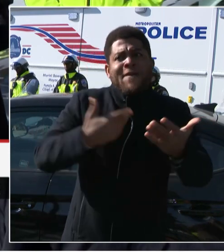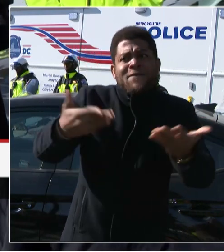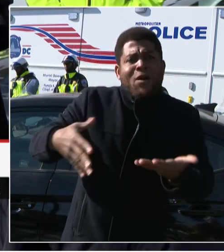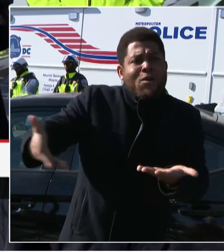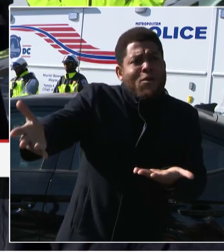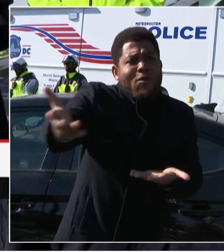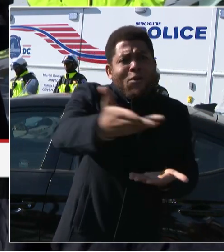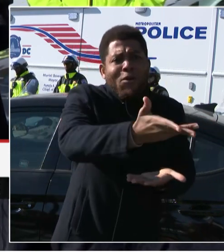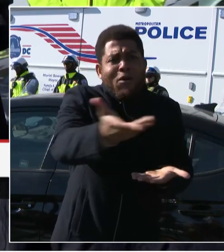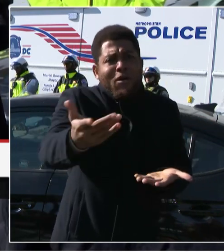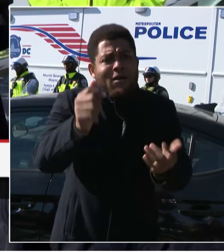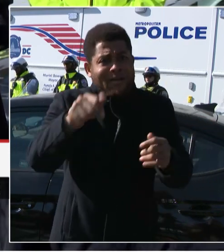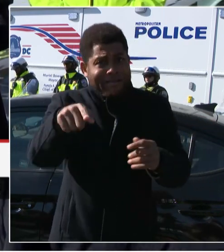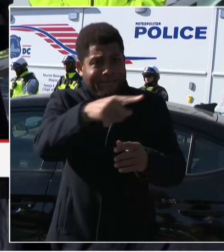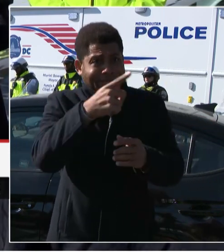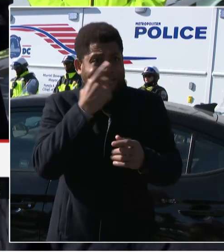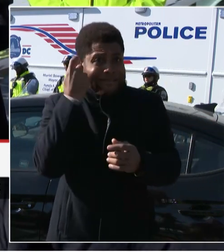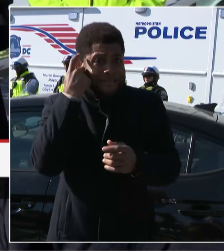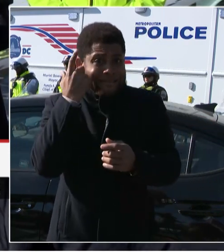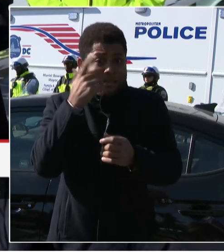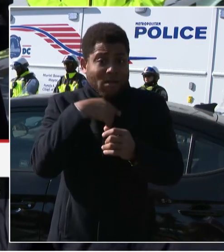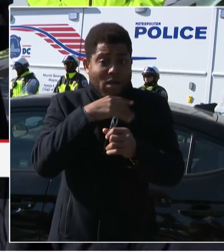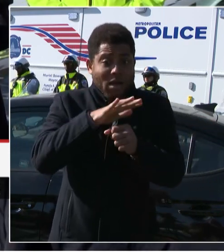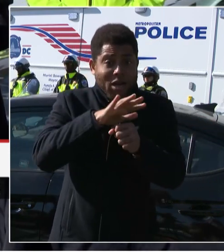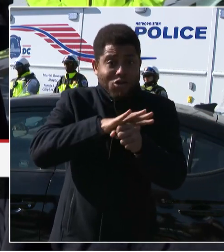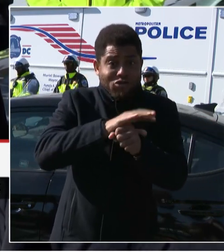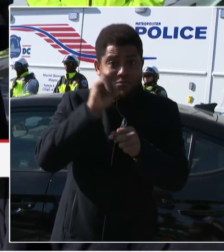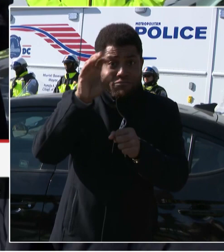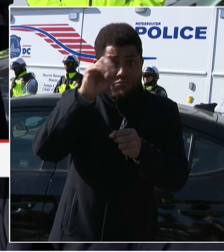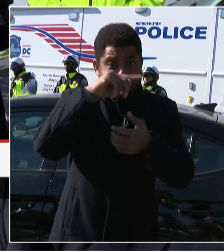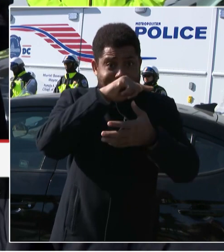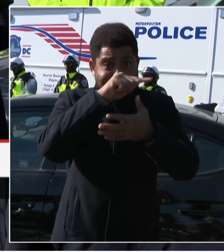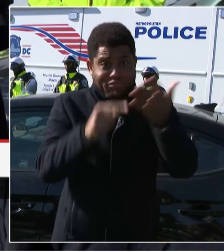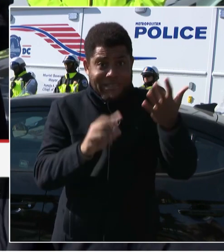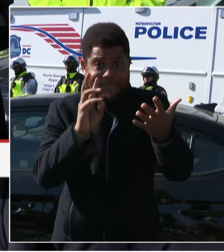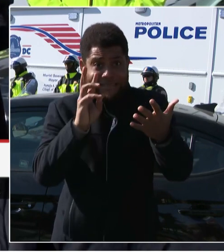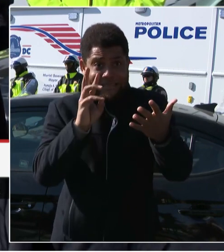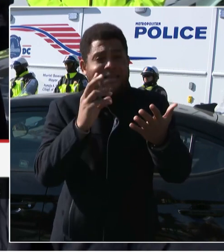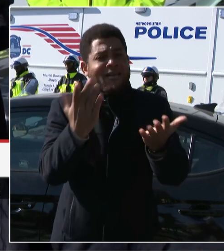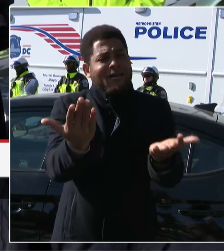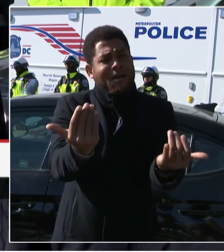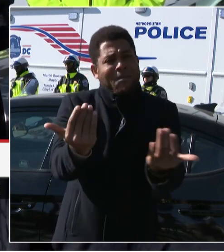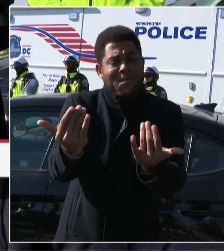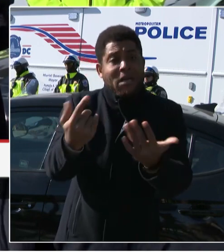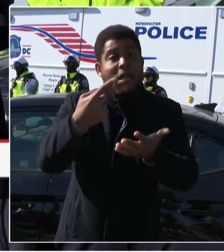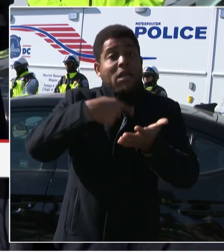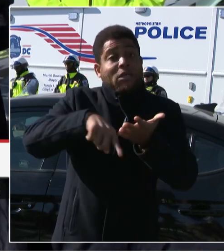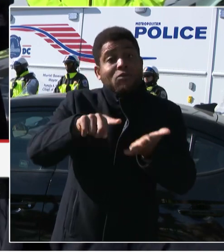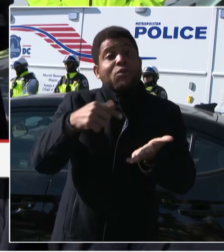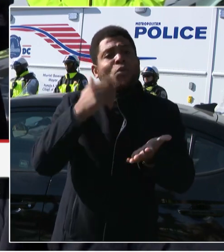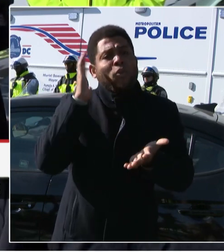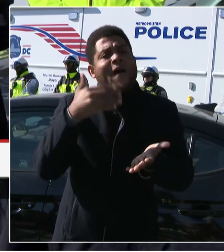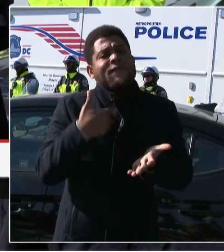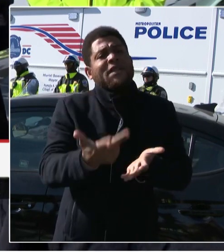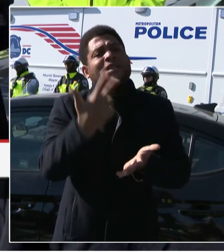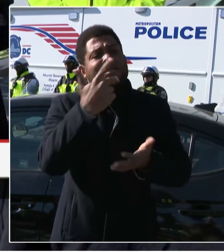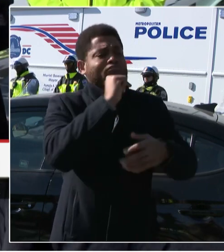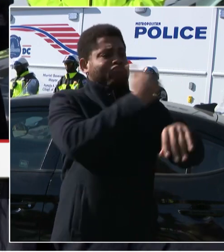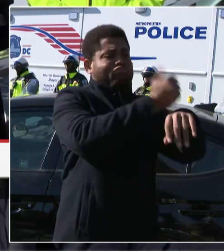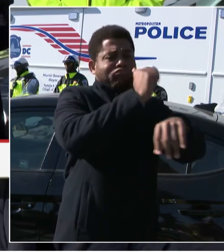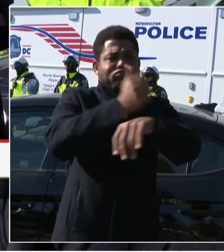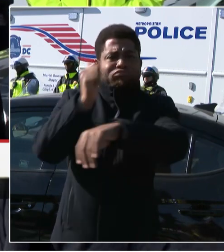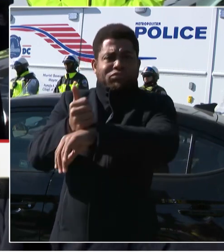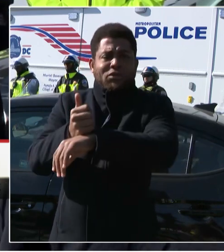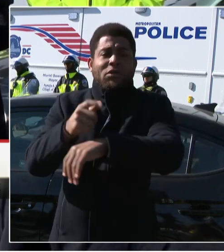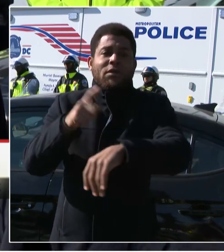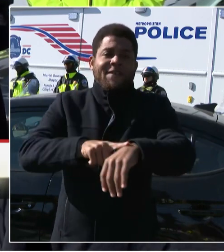PSAs I previously mentioned to come out to one of our 3 clinics next week between 4:30 p.m. and 7:30 p.m. to get